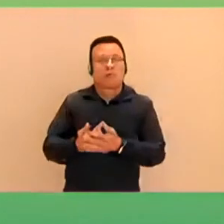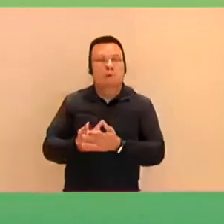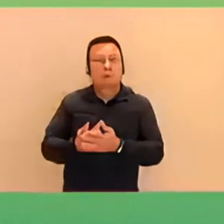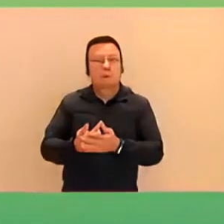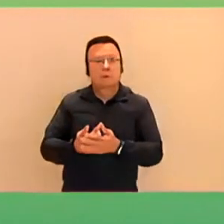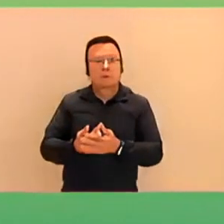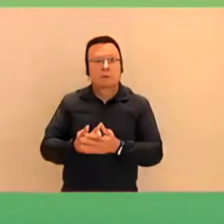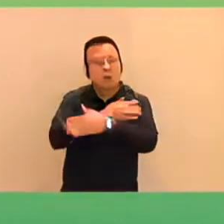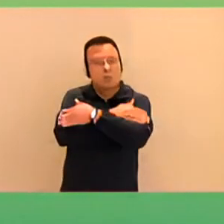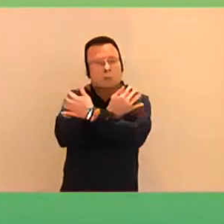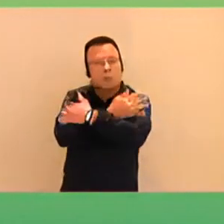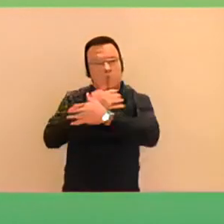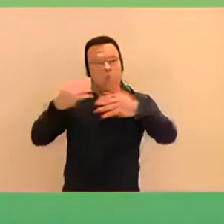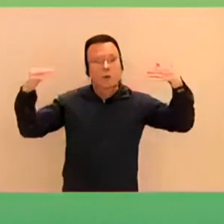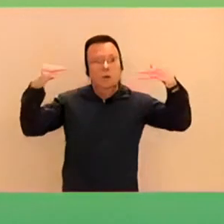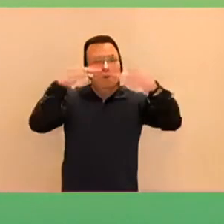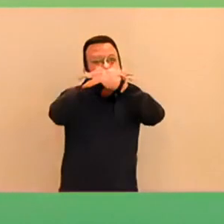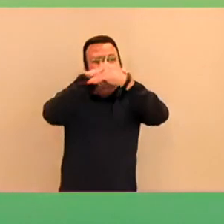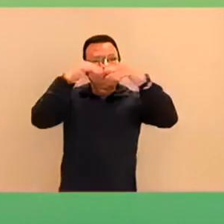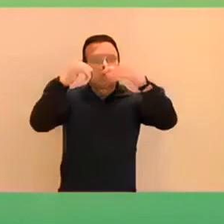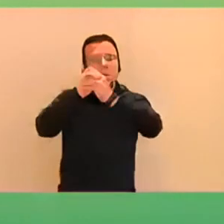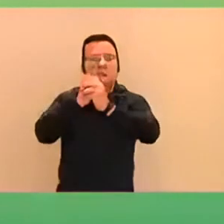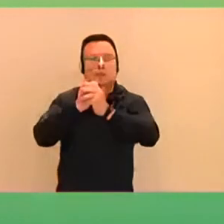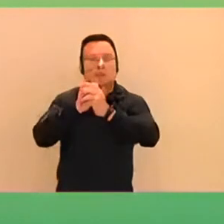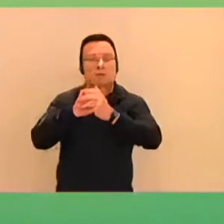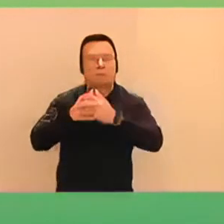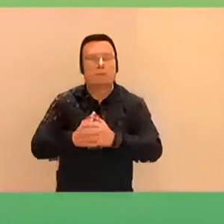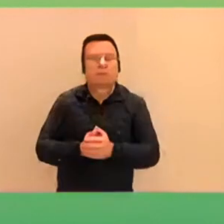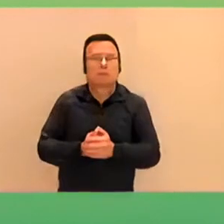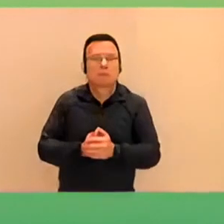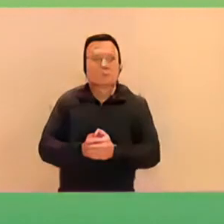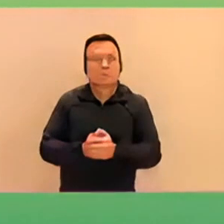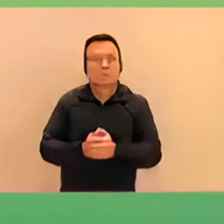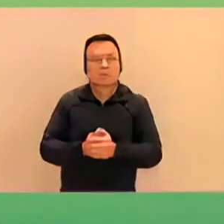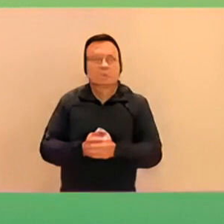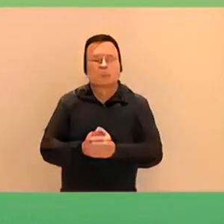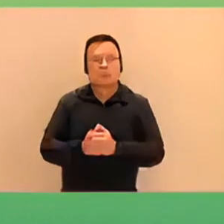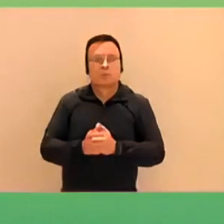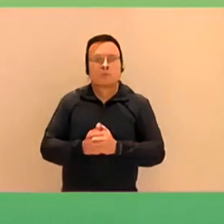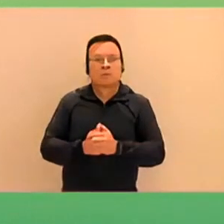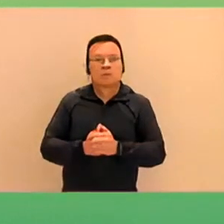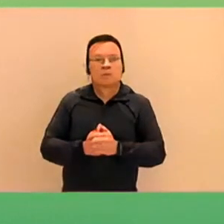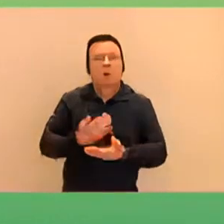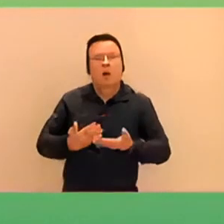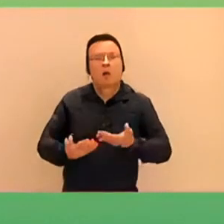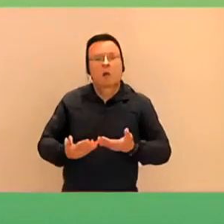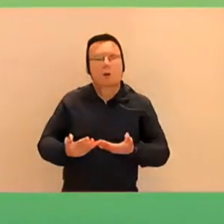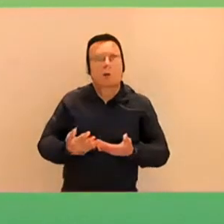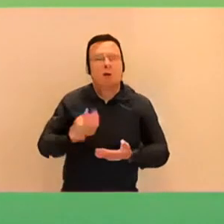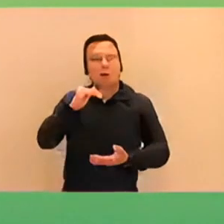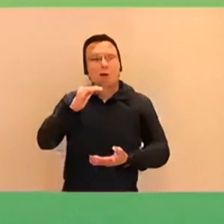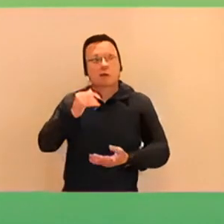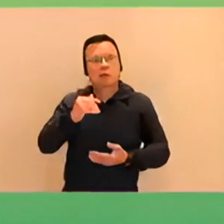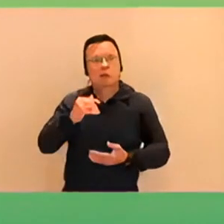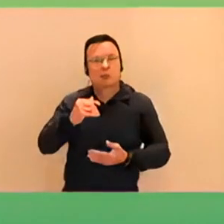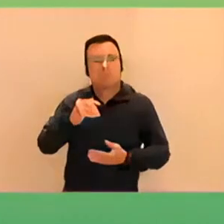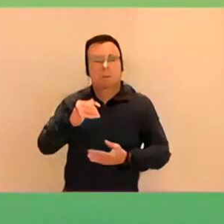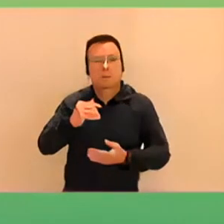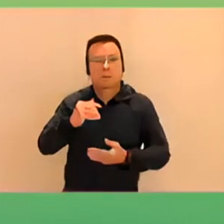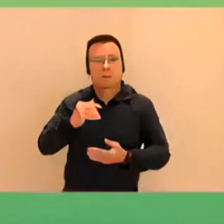try to achieve some kind of a 55% of energy use intensity reduction as well as carbon